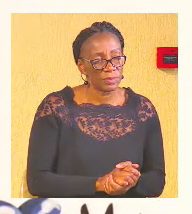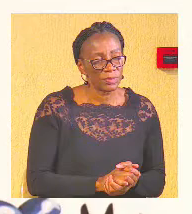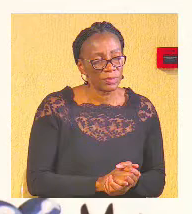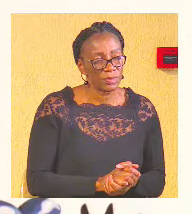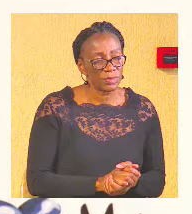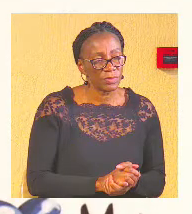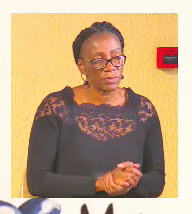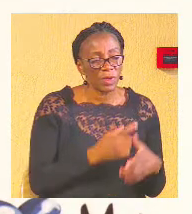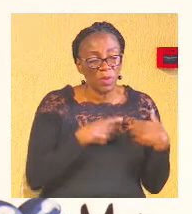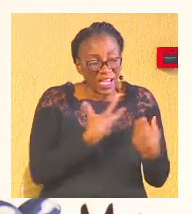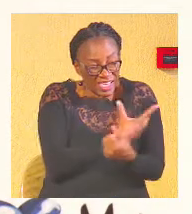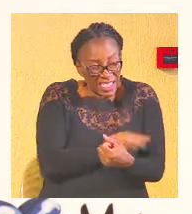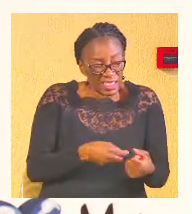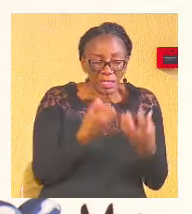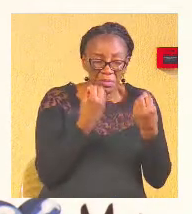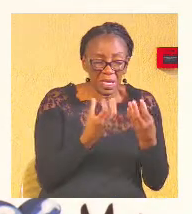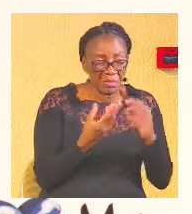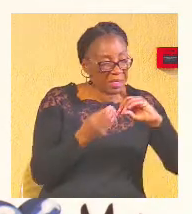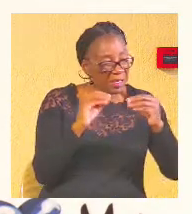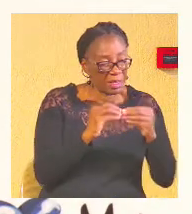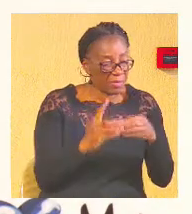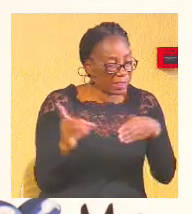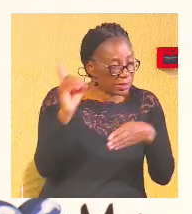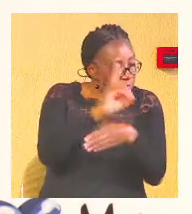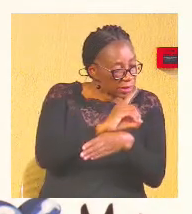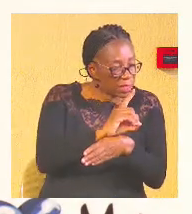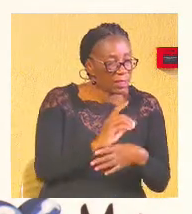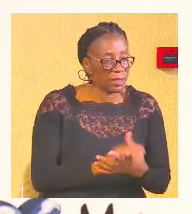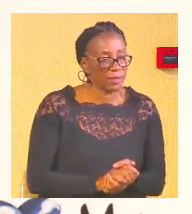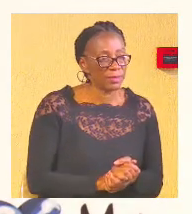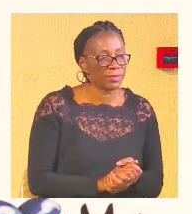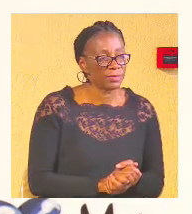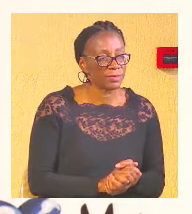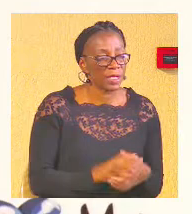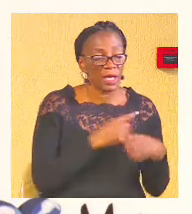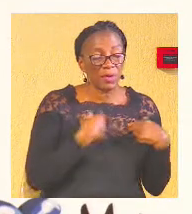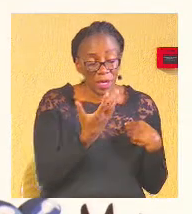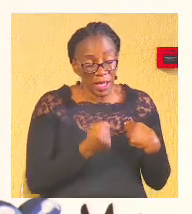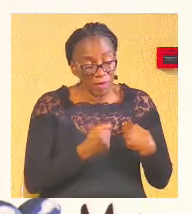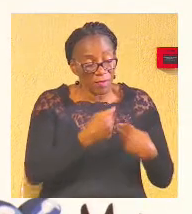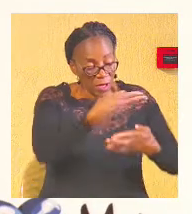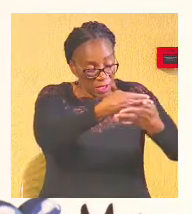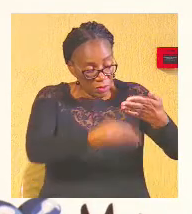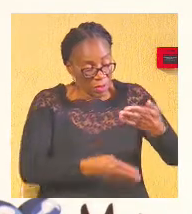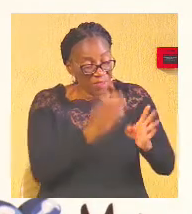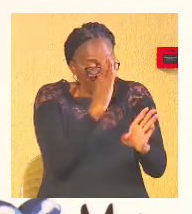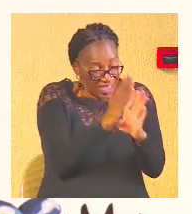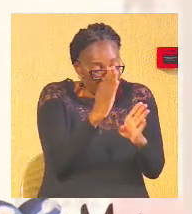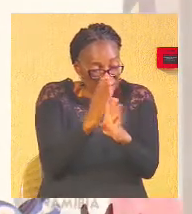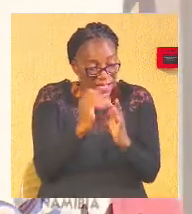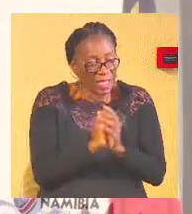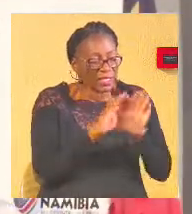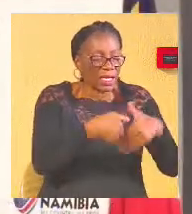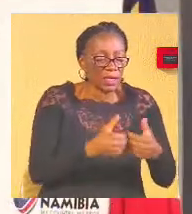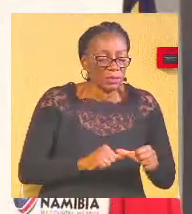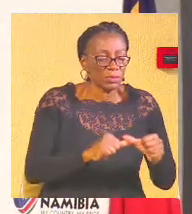have a concept that has been completed and is going to guide the rollout of expanded testing going forward. Okay. Mr. Nangombe, can